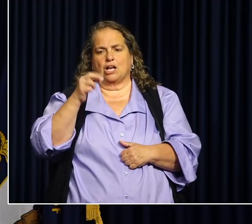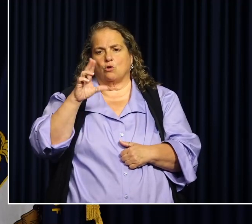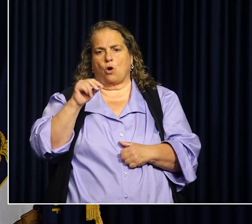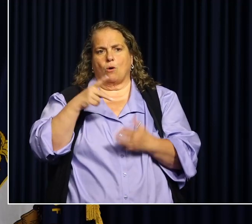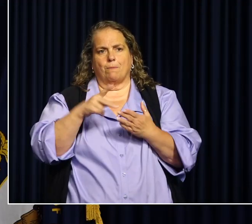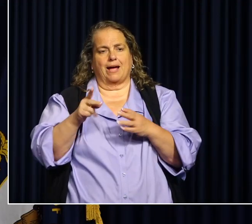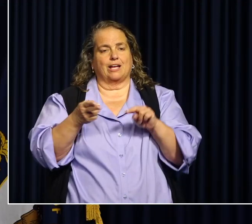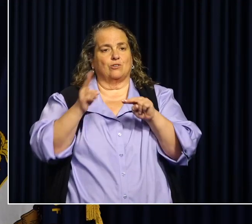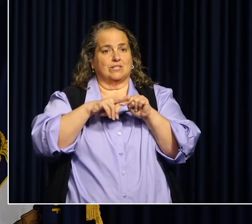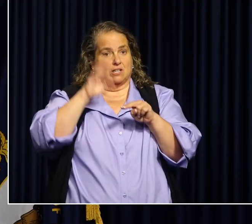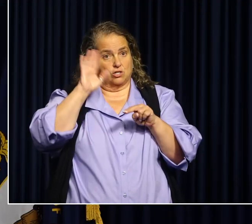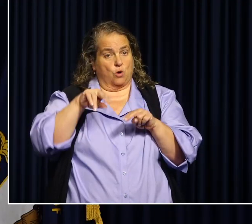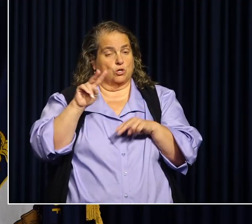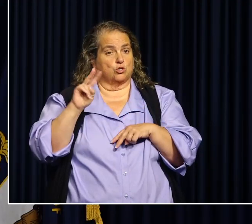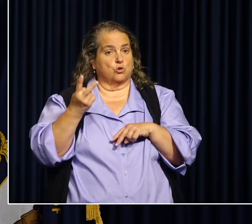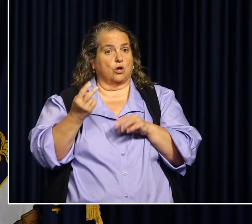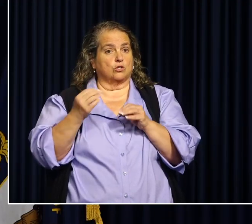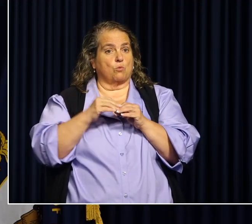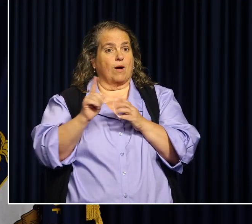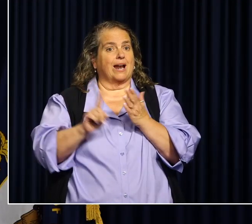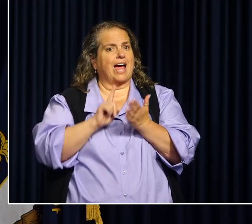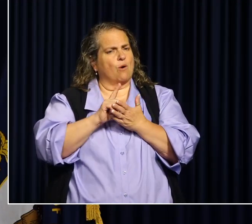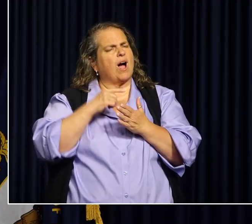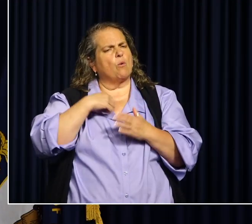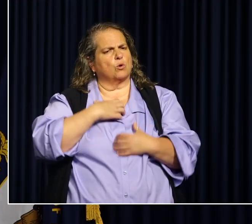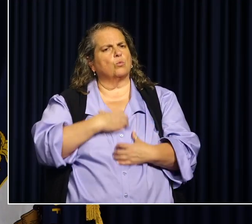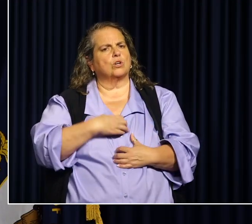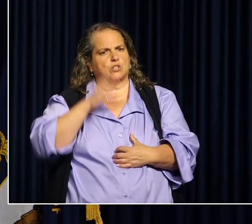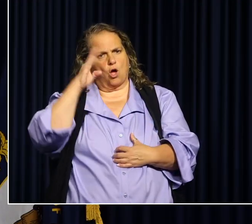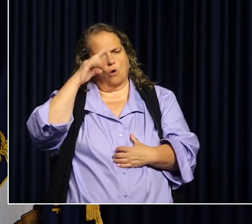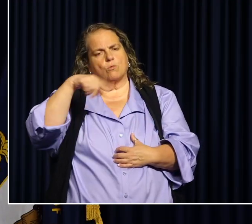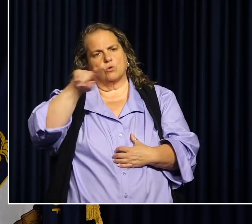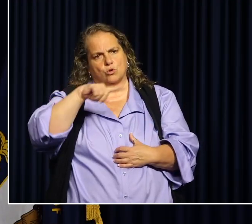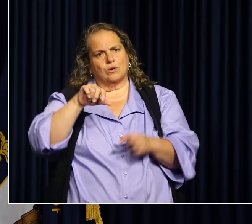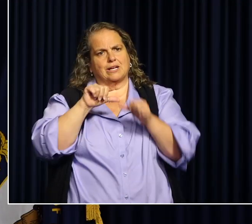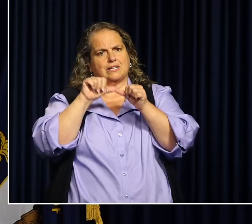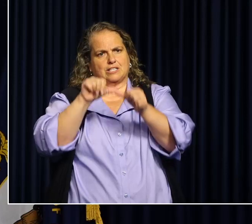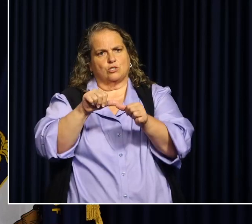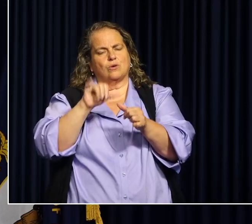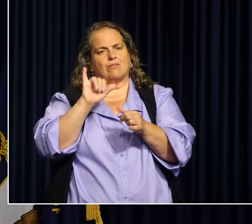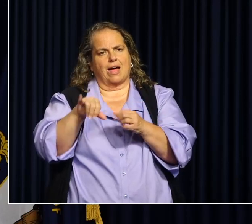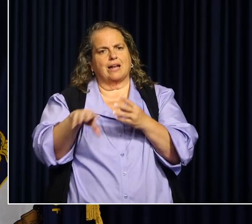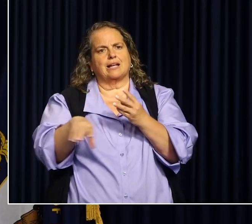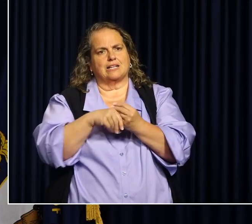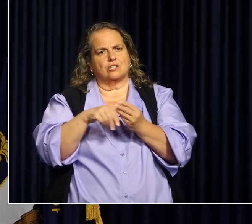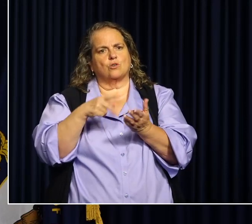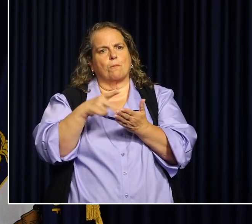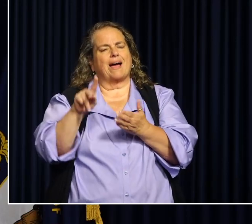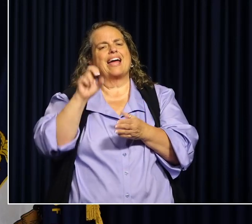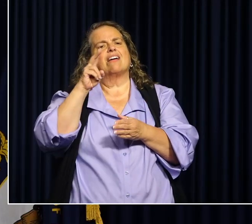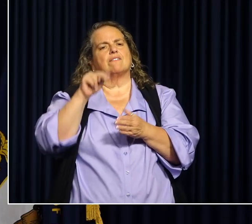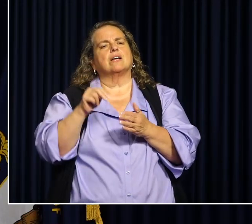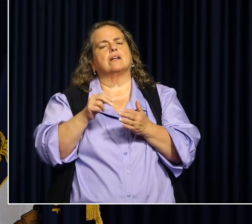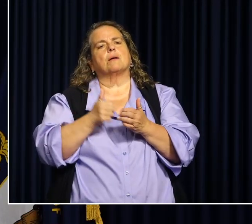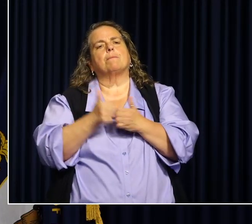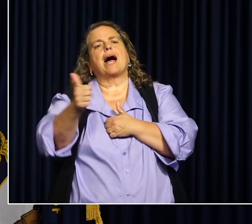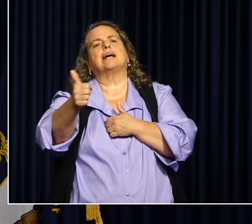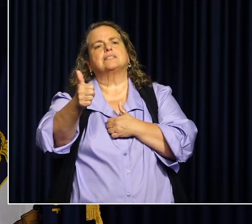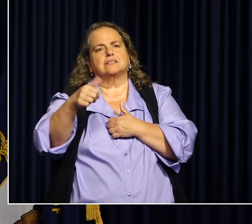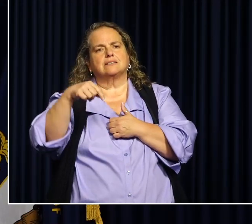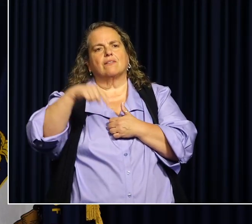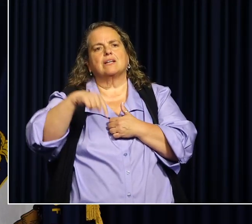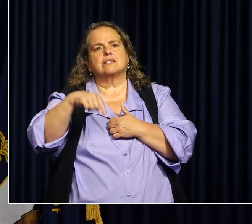additional $2 per hour, so I will tell you I'd love to see that additional pay continue even beyond this. I'd like to think